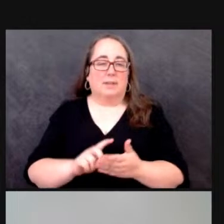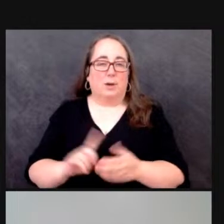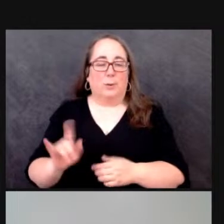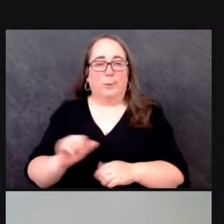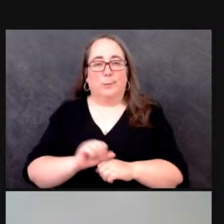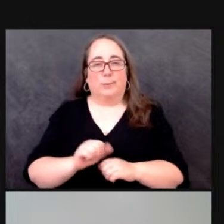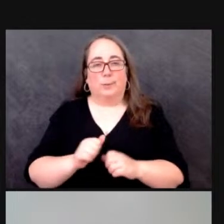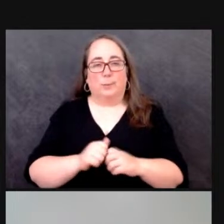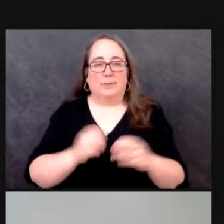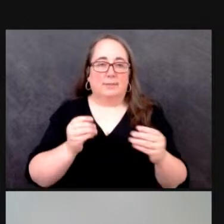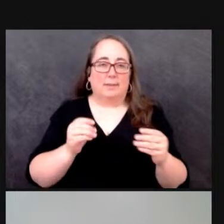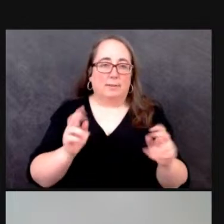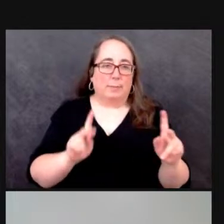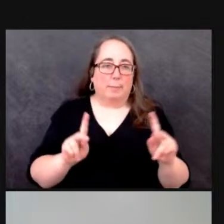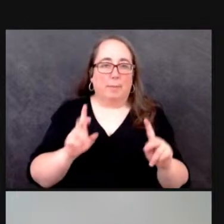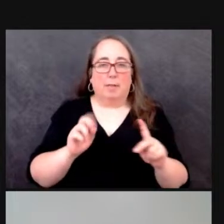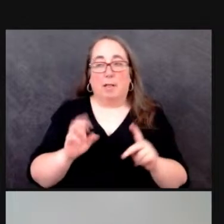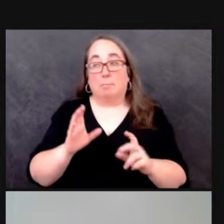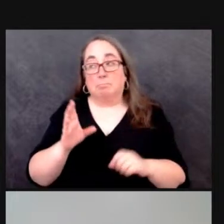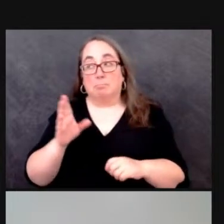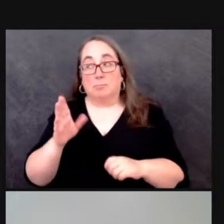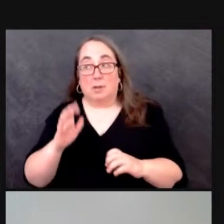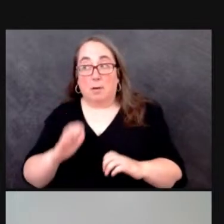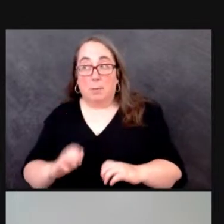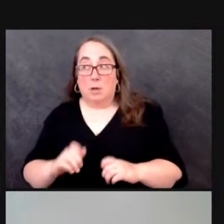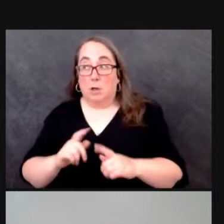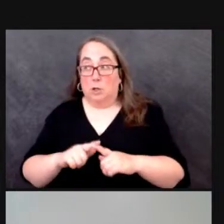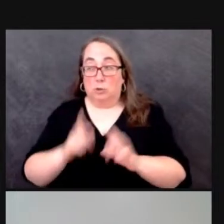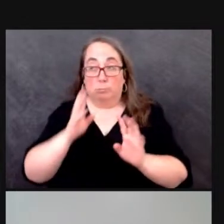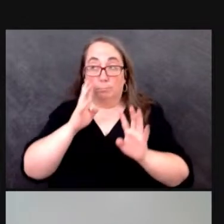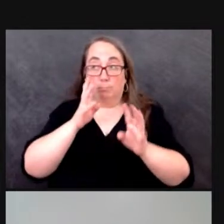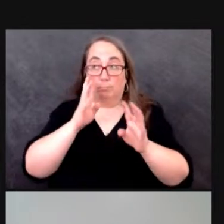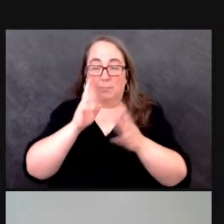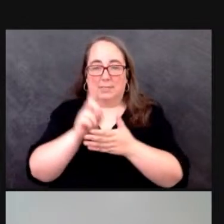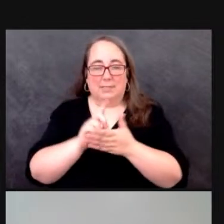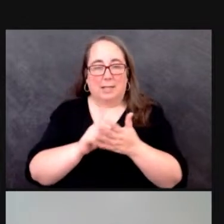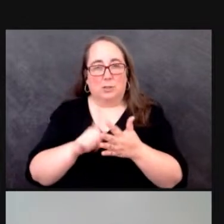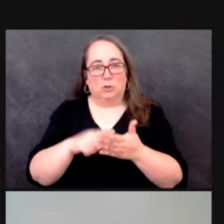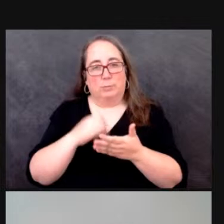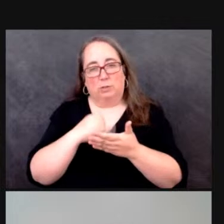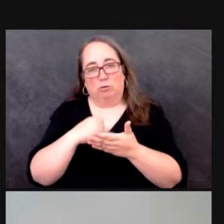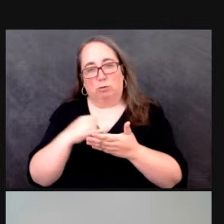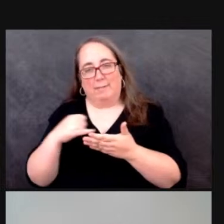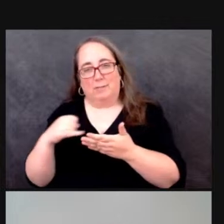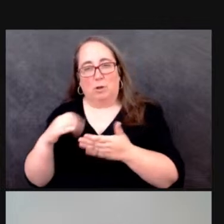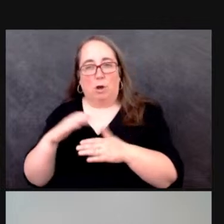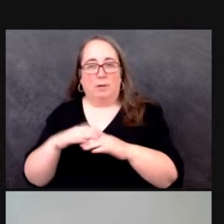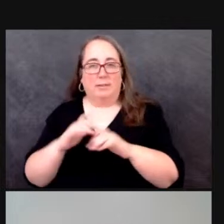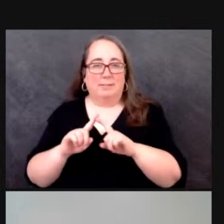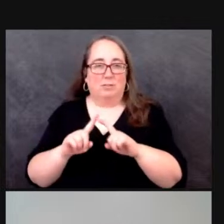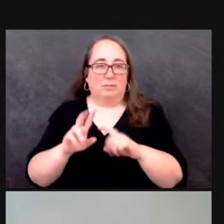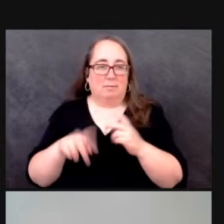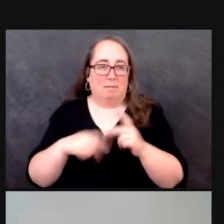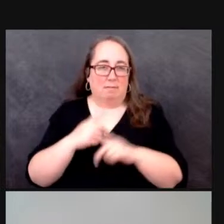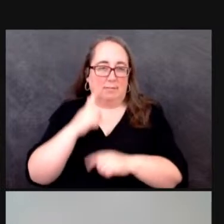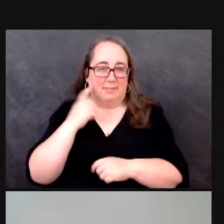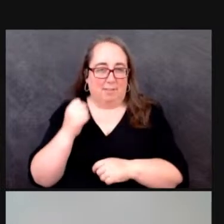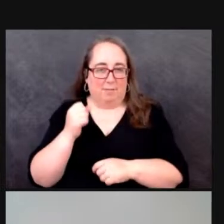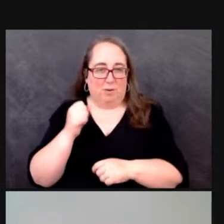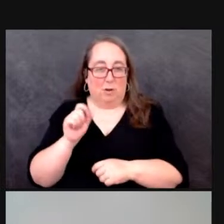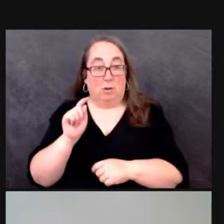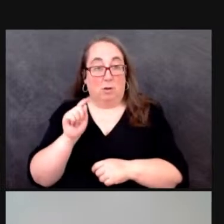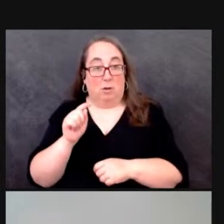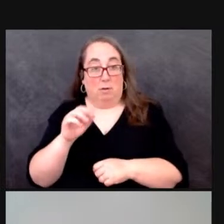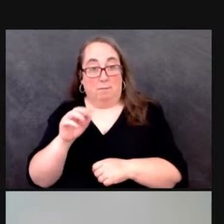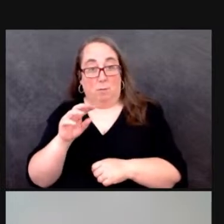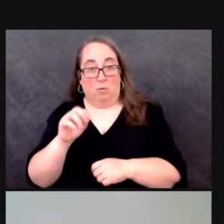with salesmen and prospective customers to create suitable designs to be engraved upon various pieces of silver. Here he is,